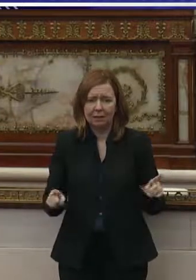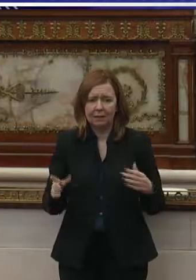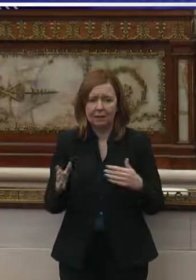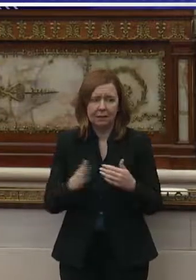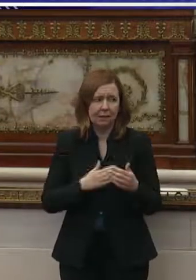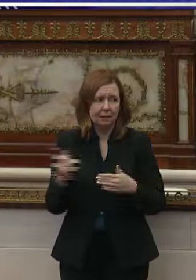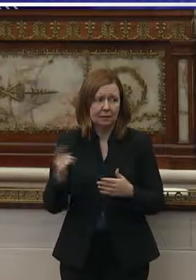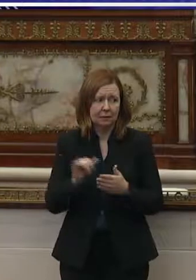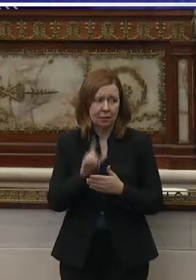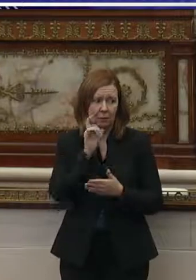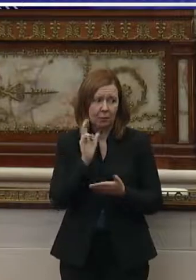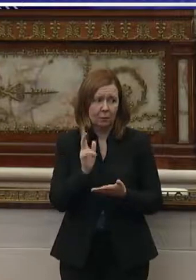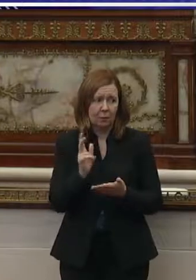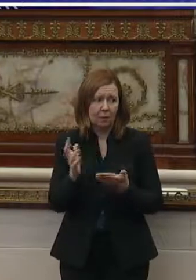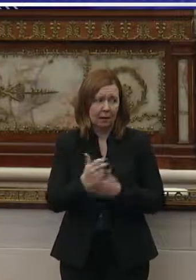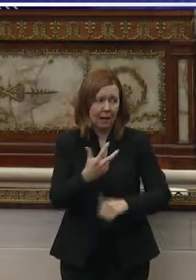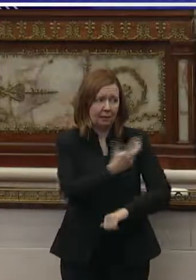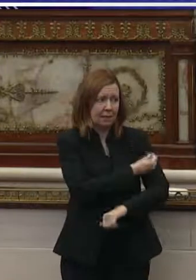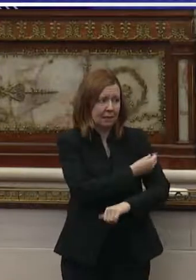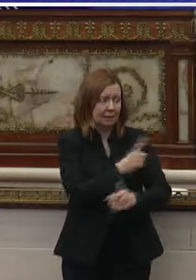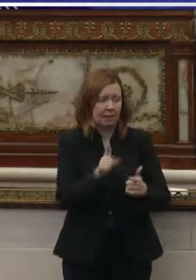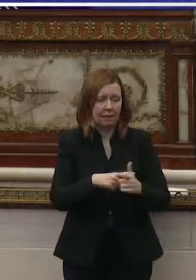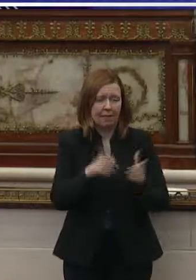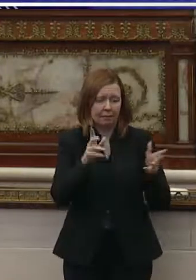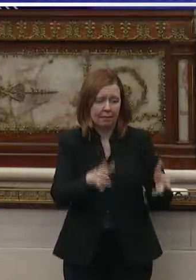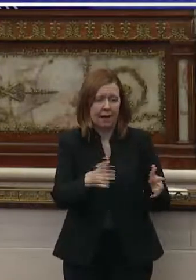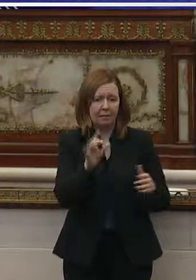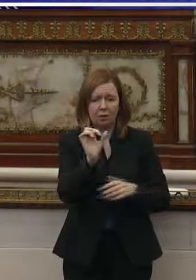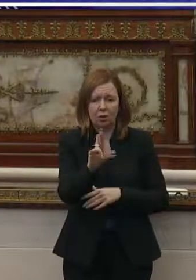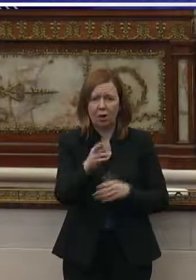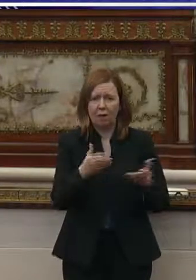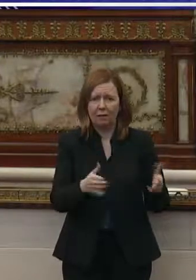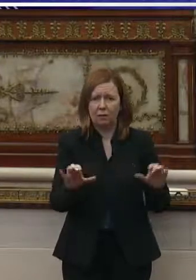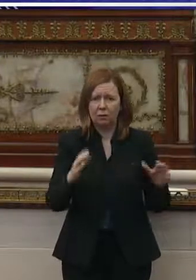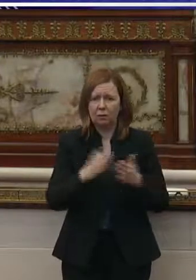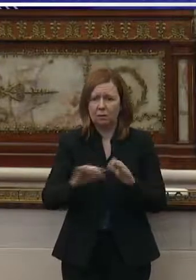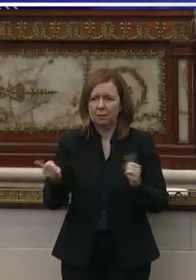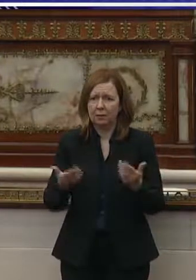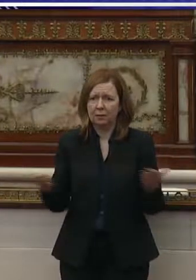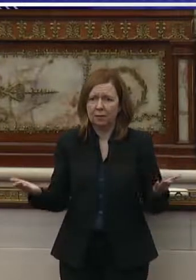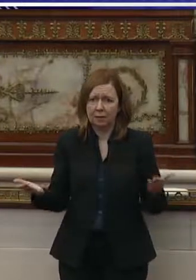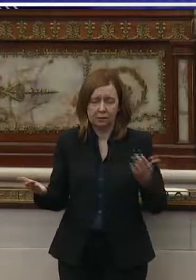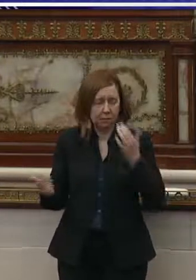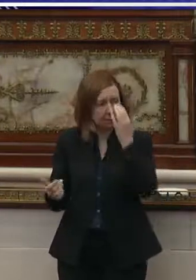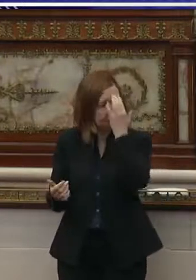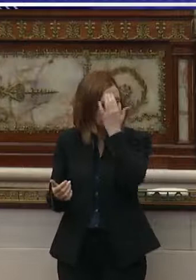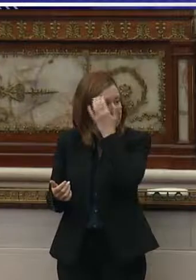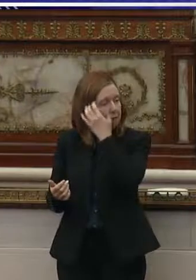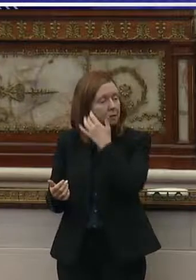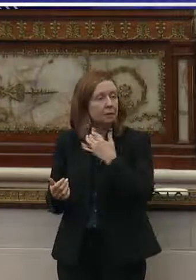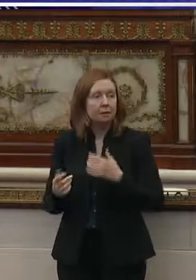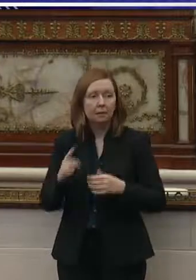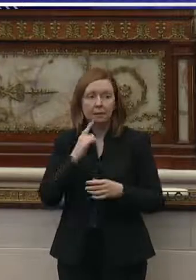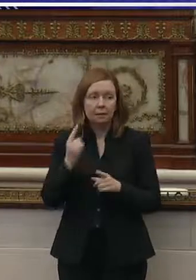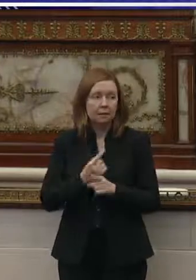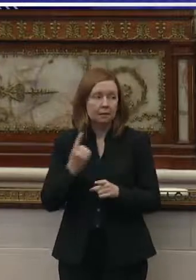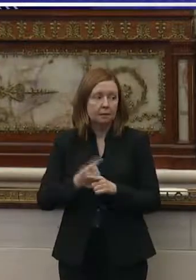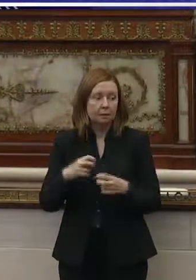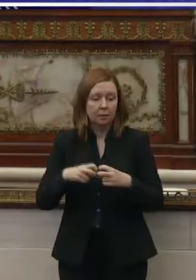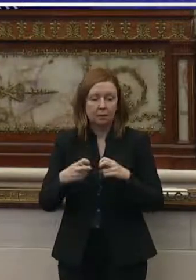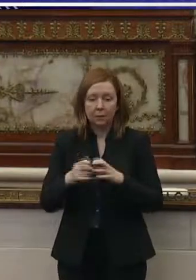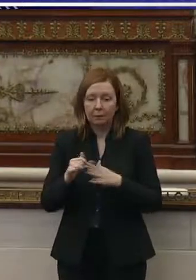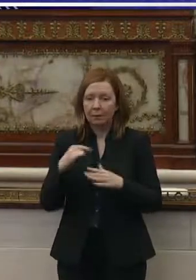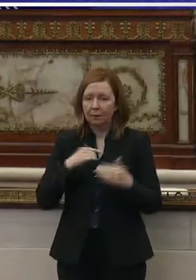someone who parked, got vaccinated, and then just left their car there to do some other things, is a typical problem that